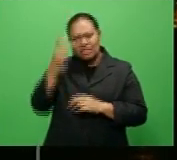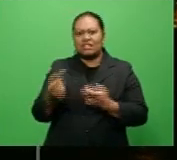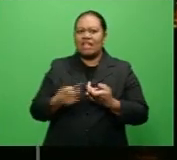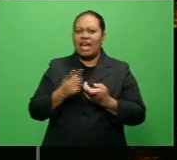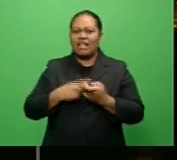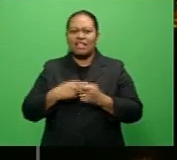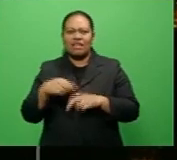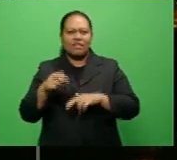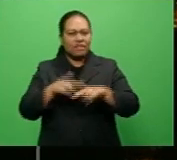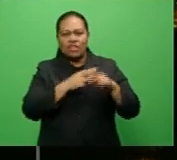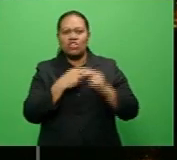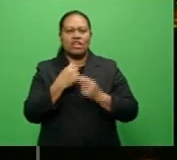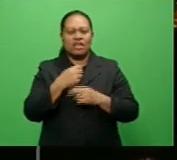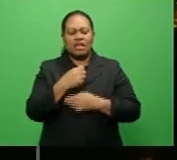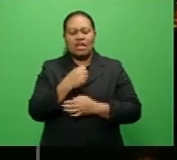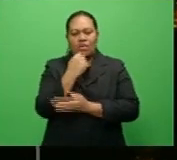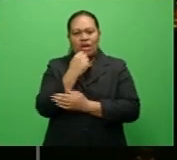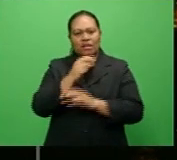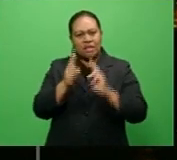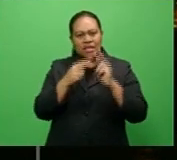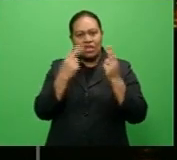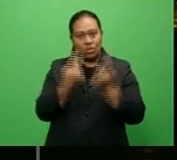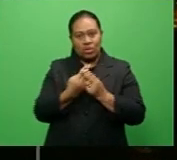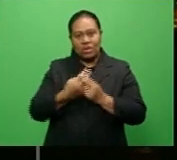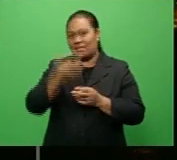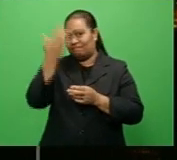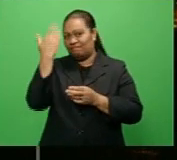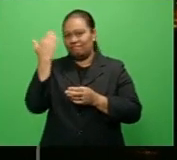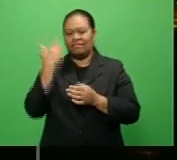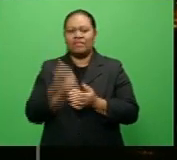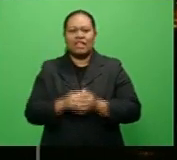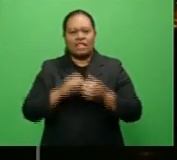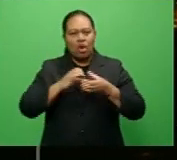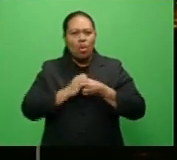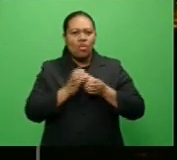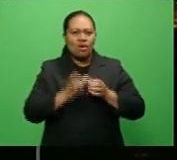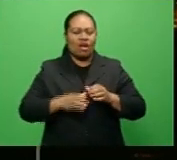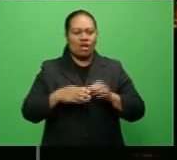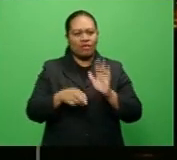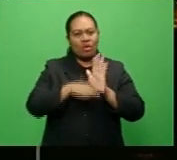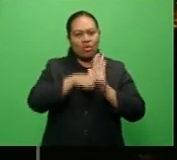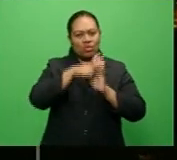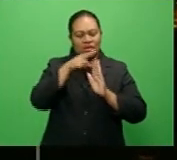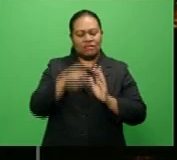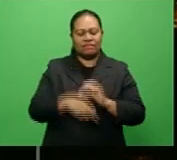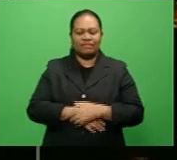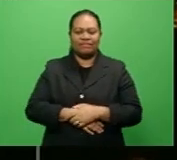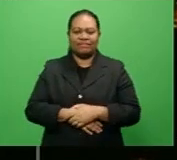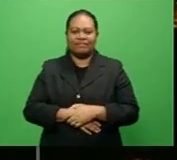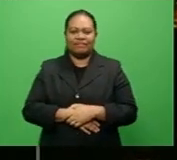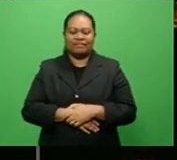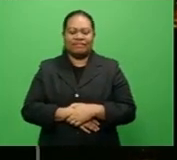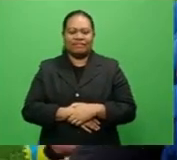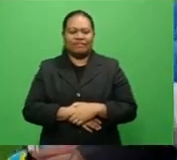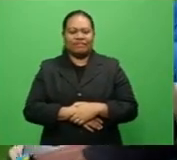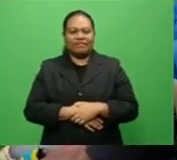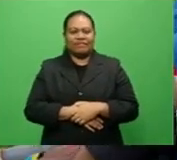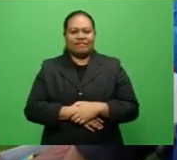Rugby Union coaching director Frank Boivert and Uprising Resort owner Renee Munch. Caroline Itavi has more.